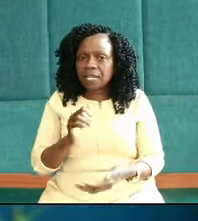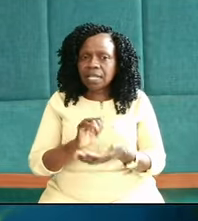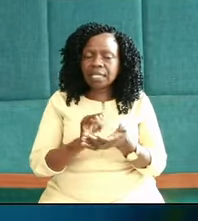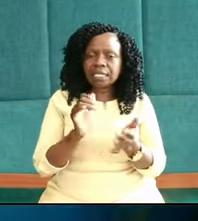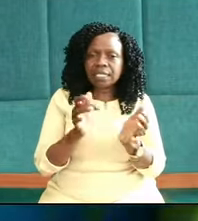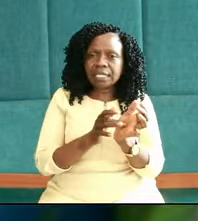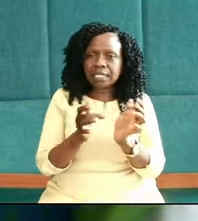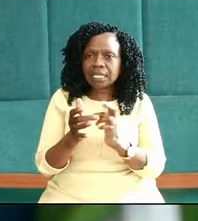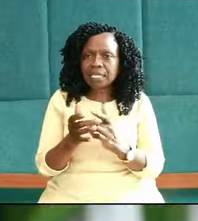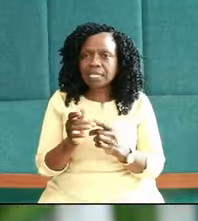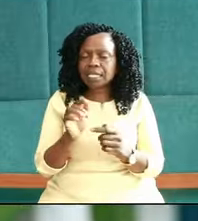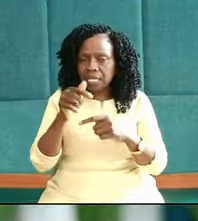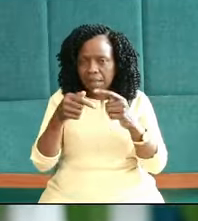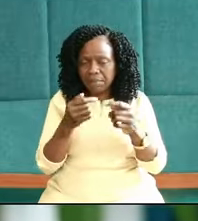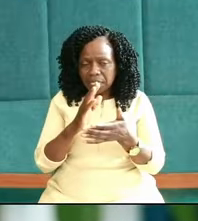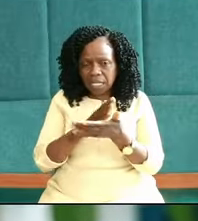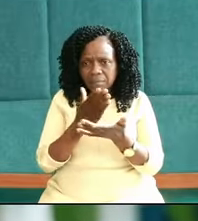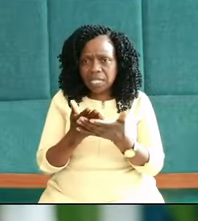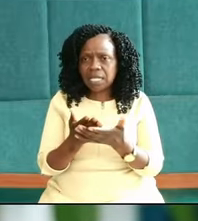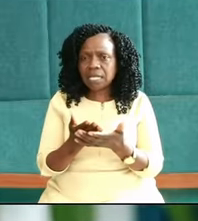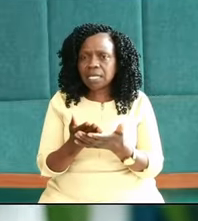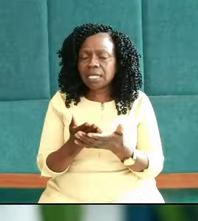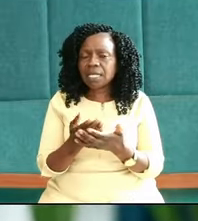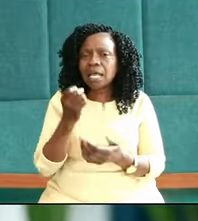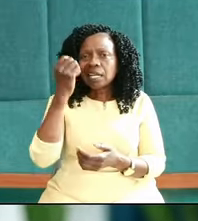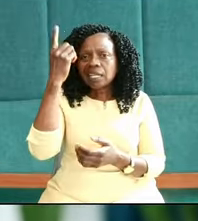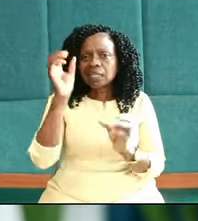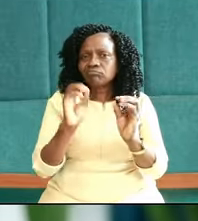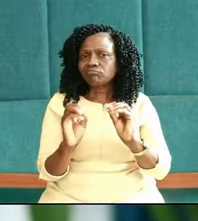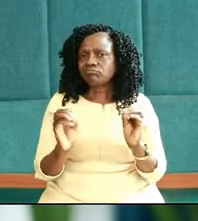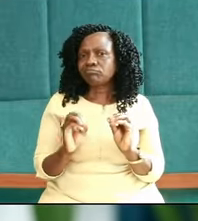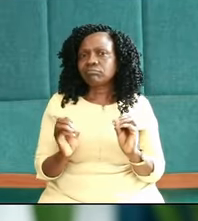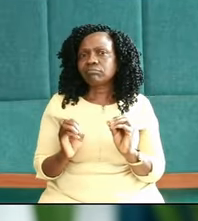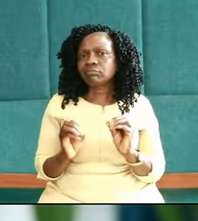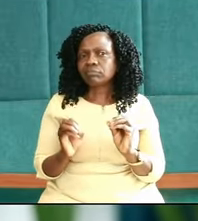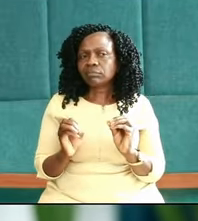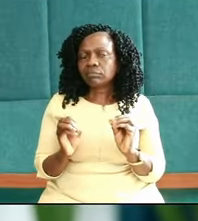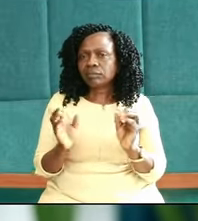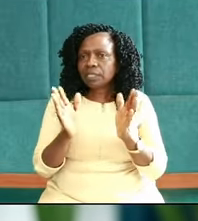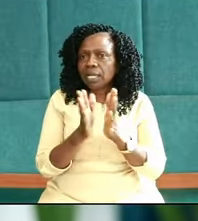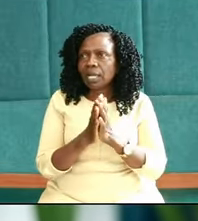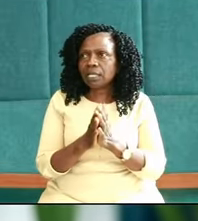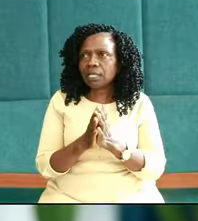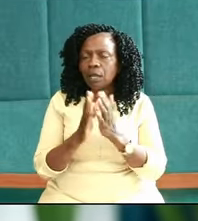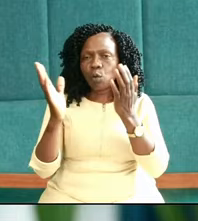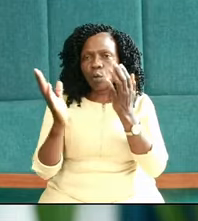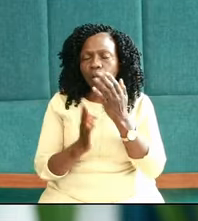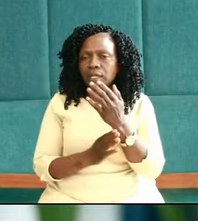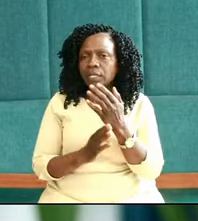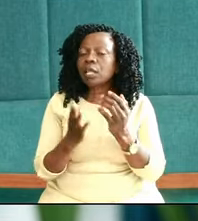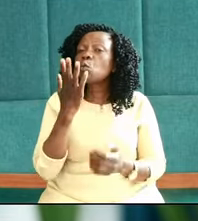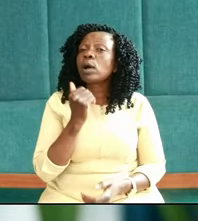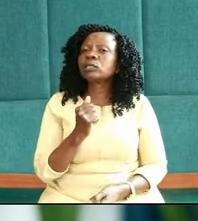is having something they could not be understanding. And they want to understand it.